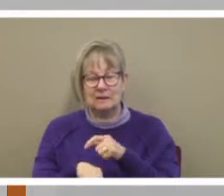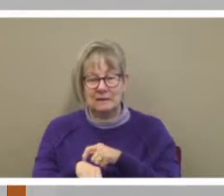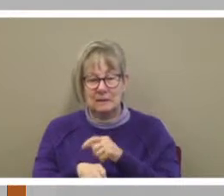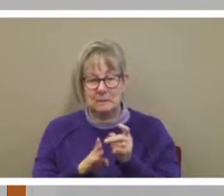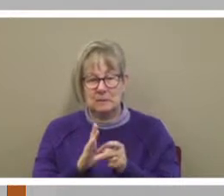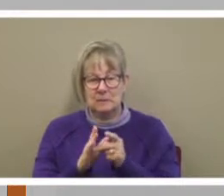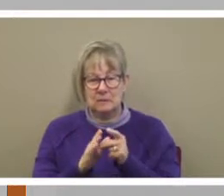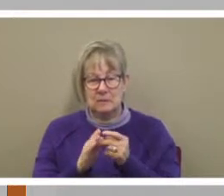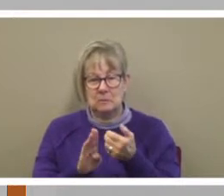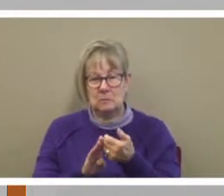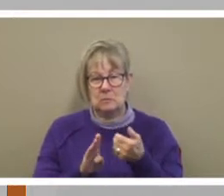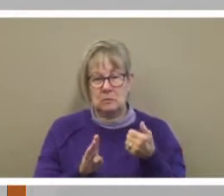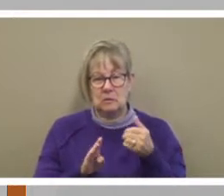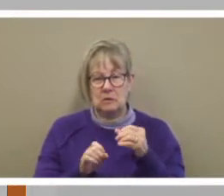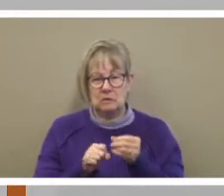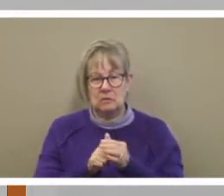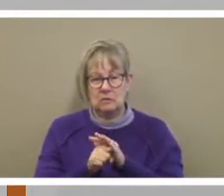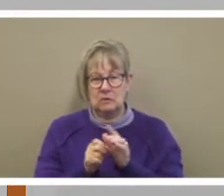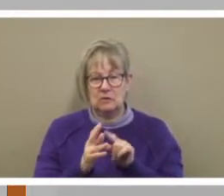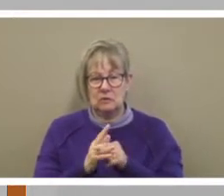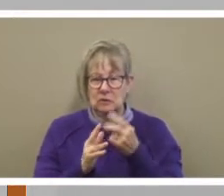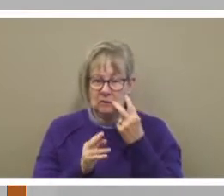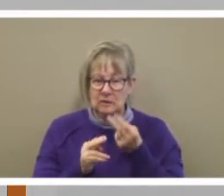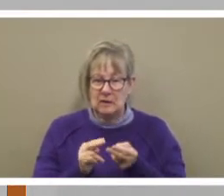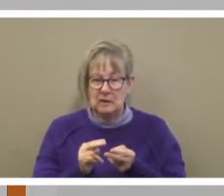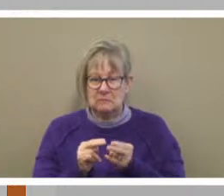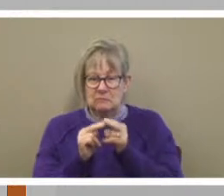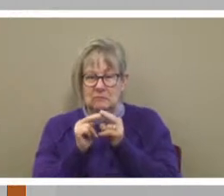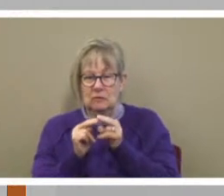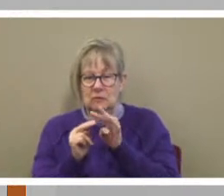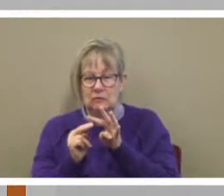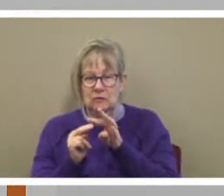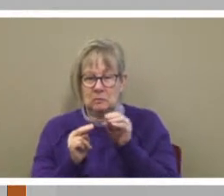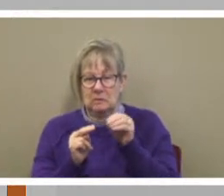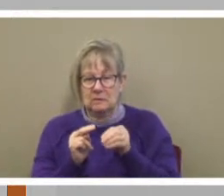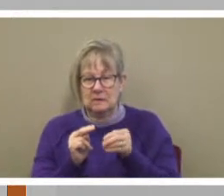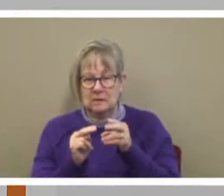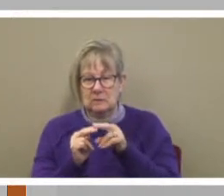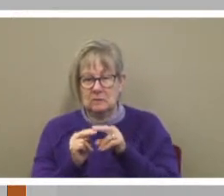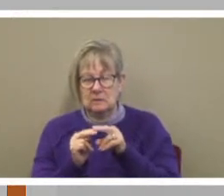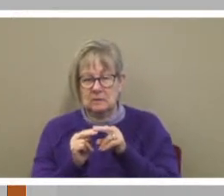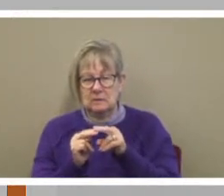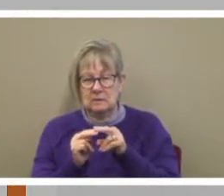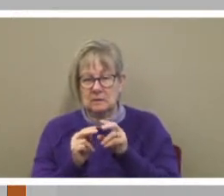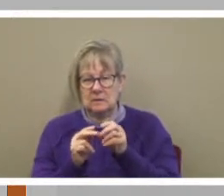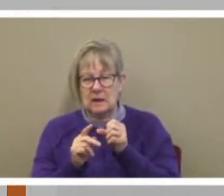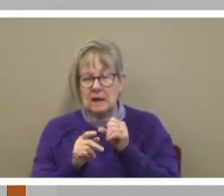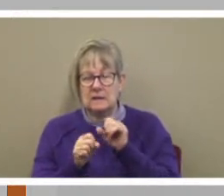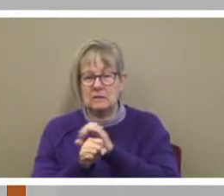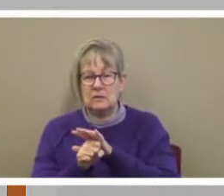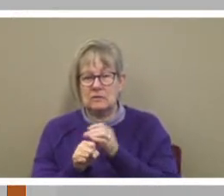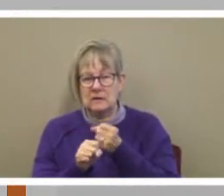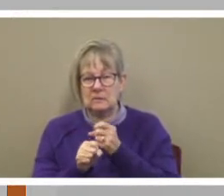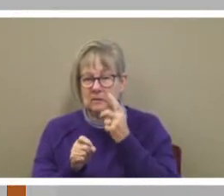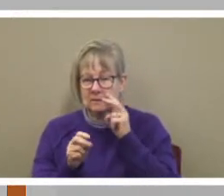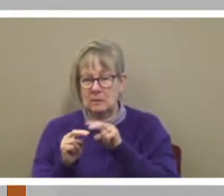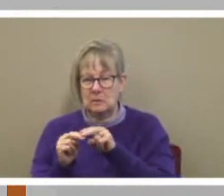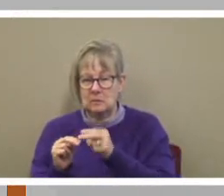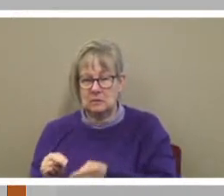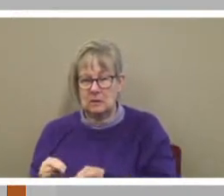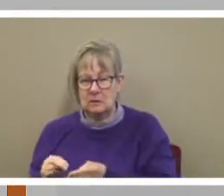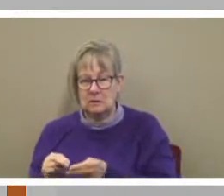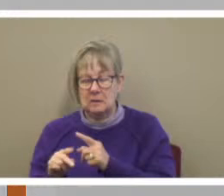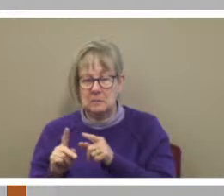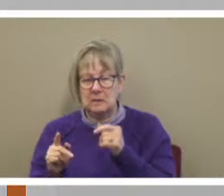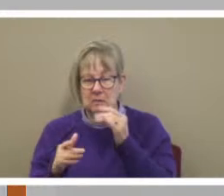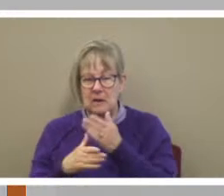to COVID, we started to see around 4% increase in property valuation growth. Obviously, COVID hit, we saw a little bit of a downtick, but we were averaging